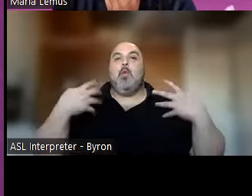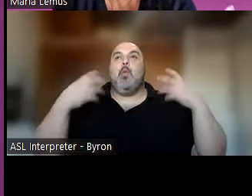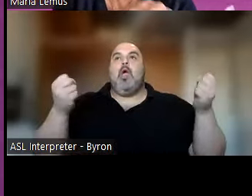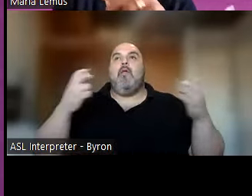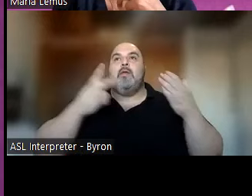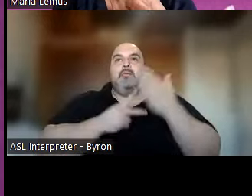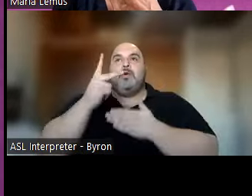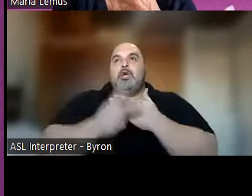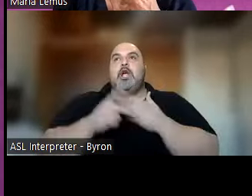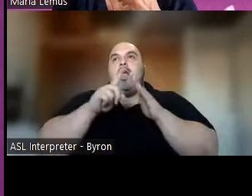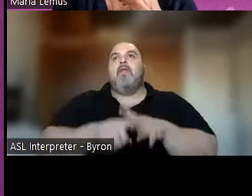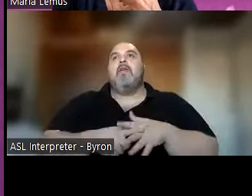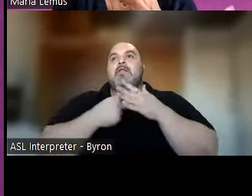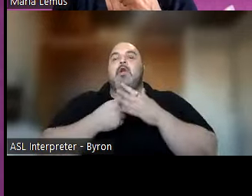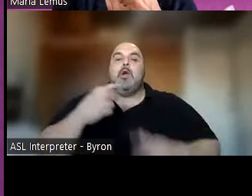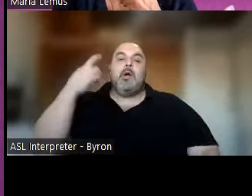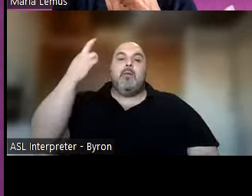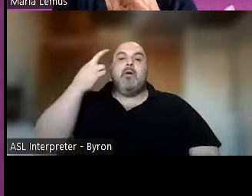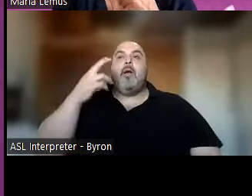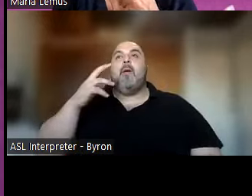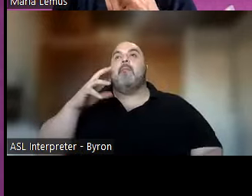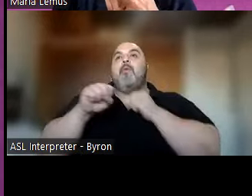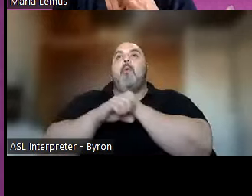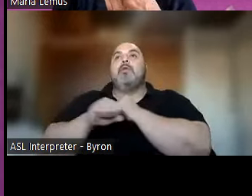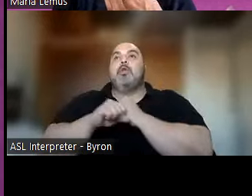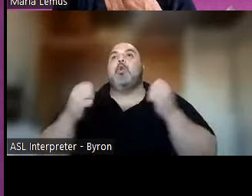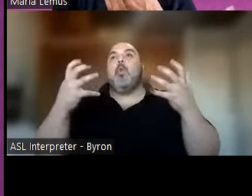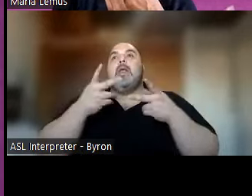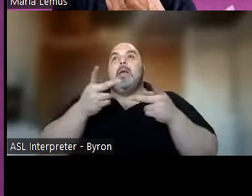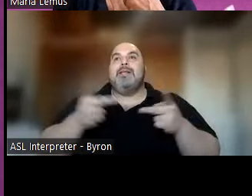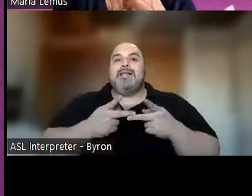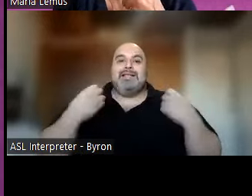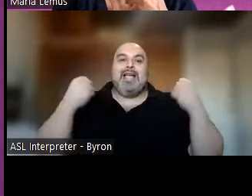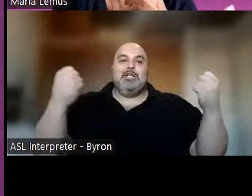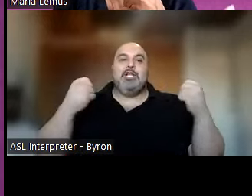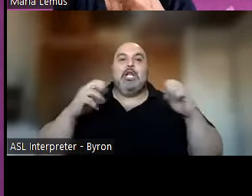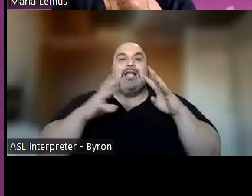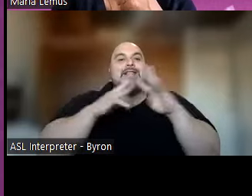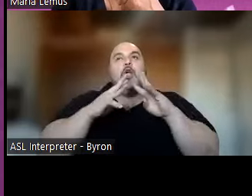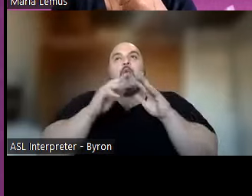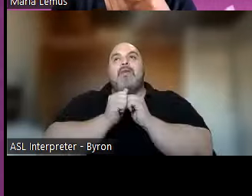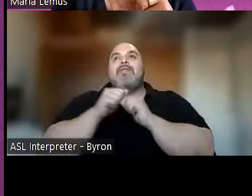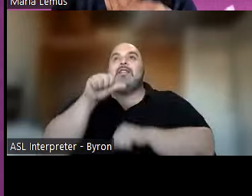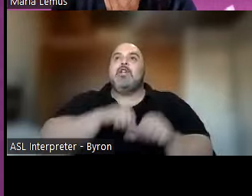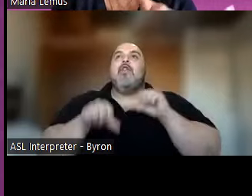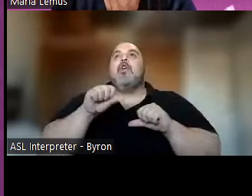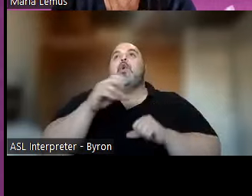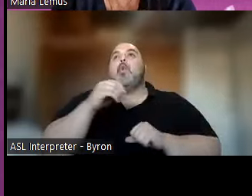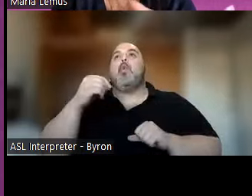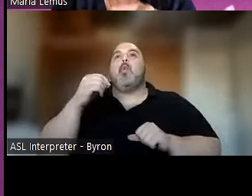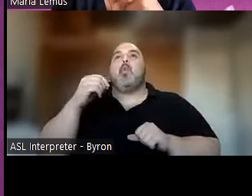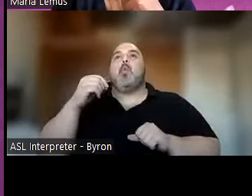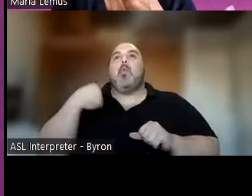program that started because promotoras wanted a place to exercise and to talk to each other. And so we developed